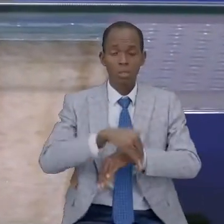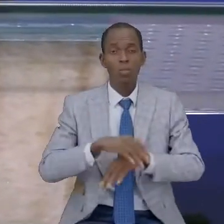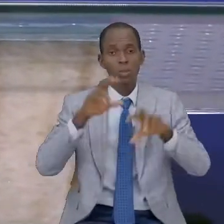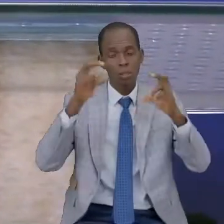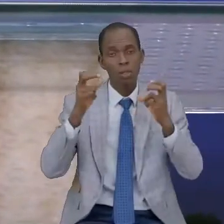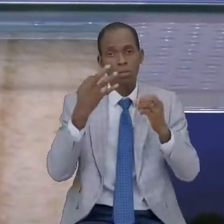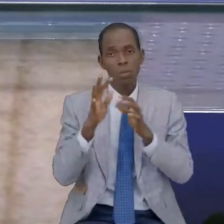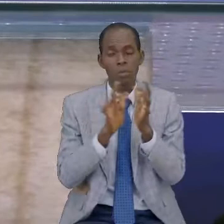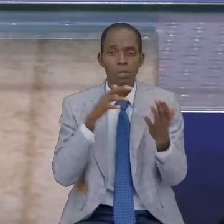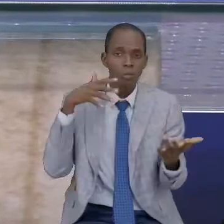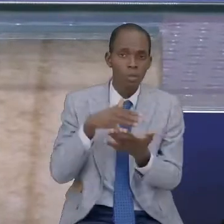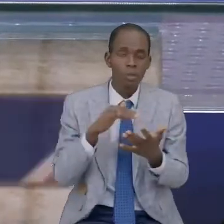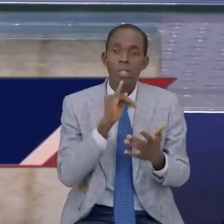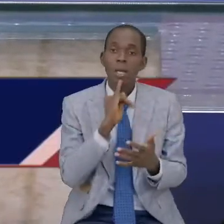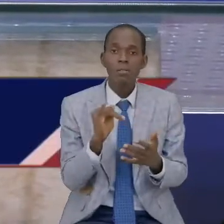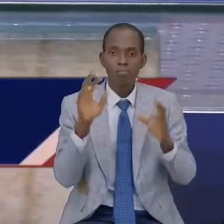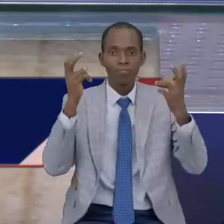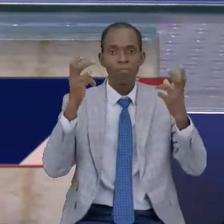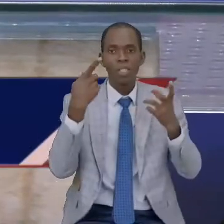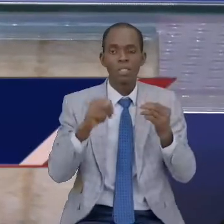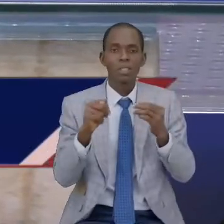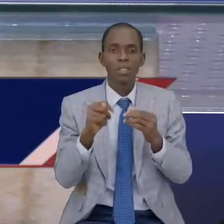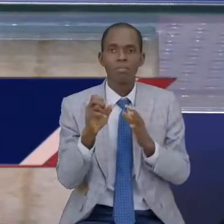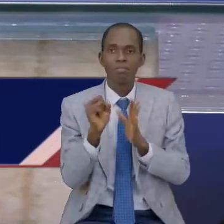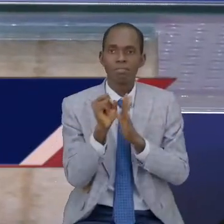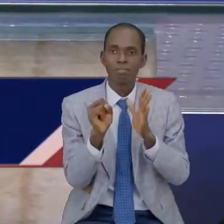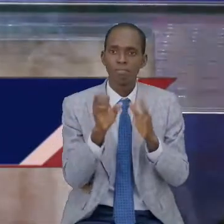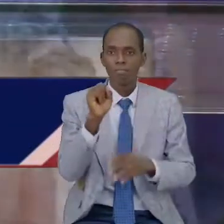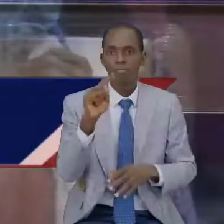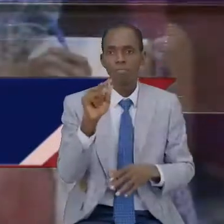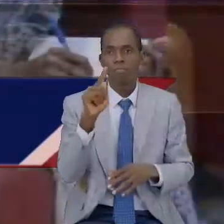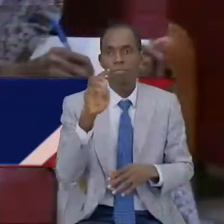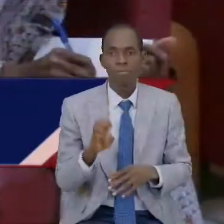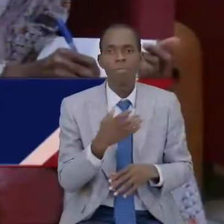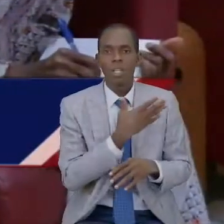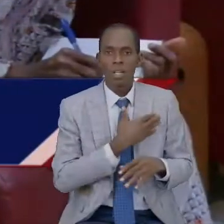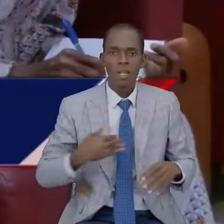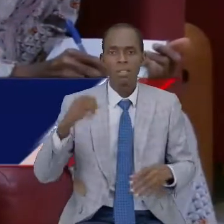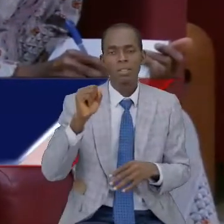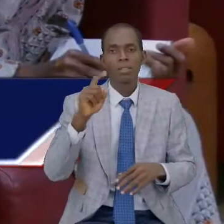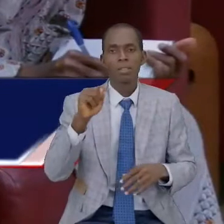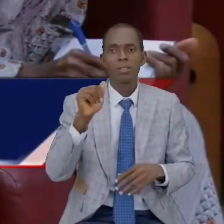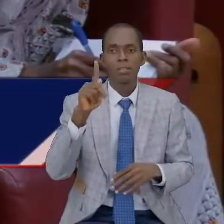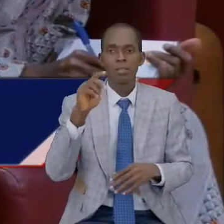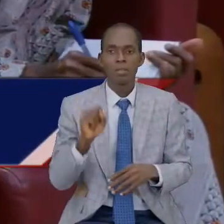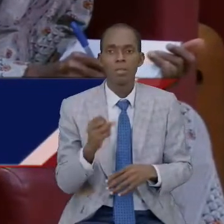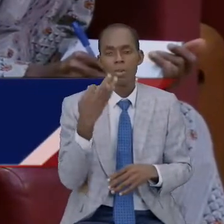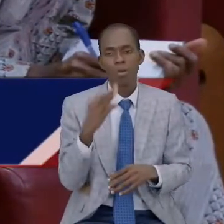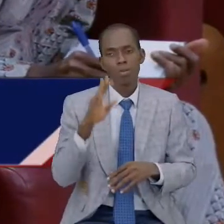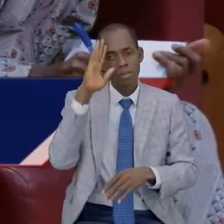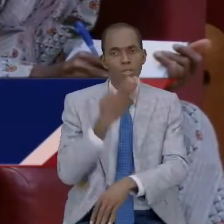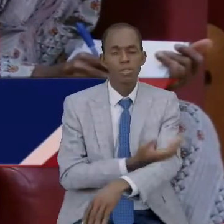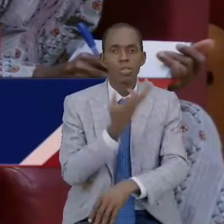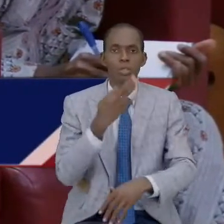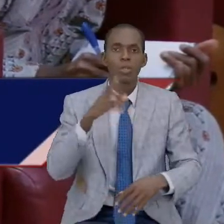the Bible study, The Stage and Status of the Sons of God. The Stage